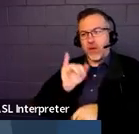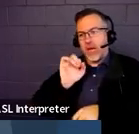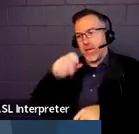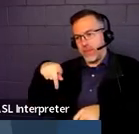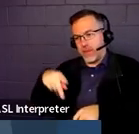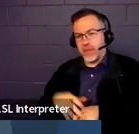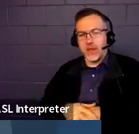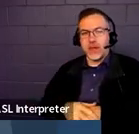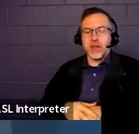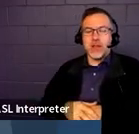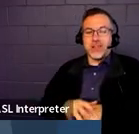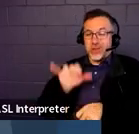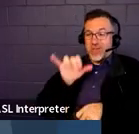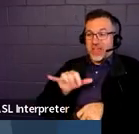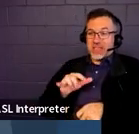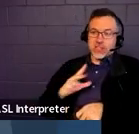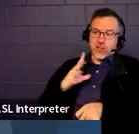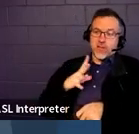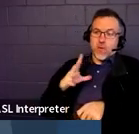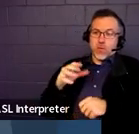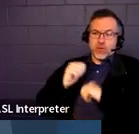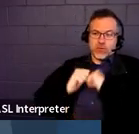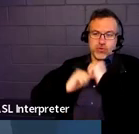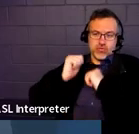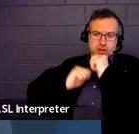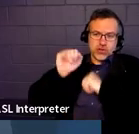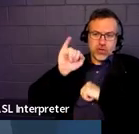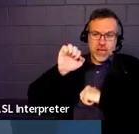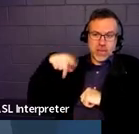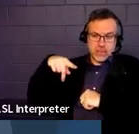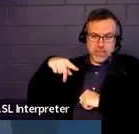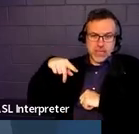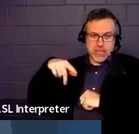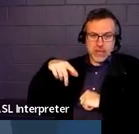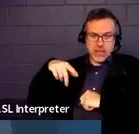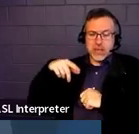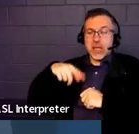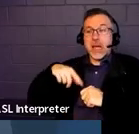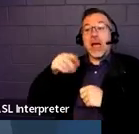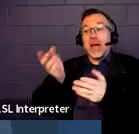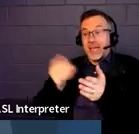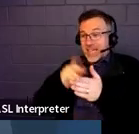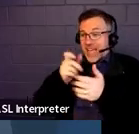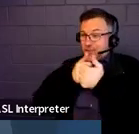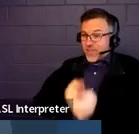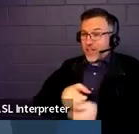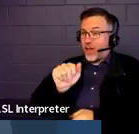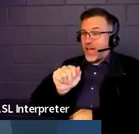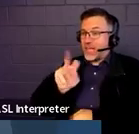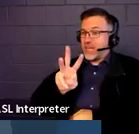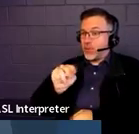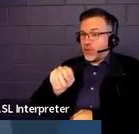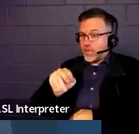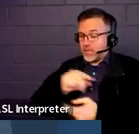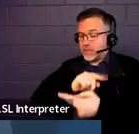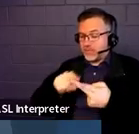formalized structure of the IEP and then your advance written notice and your written notice that's